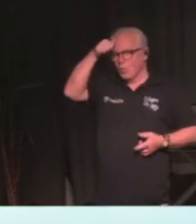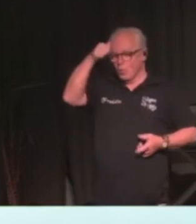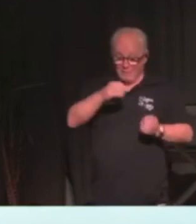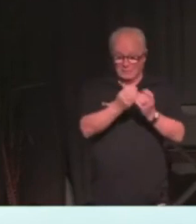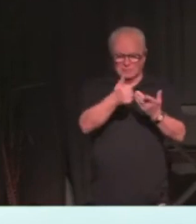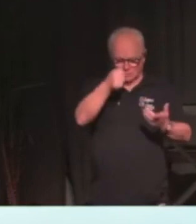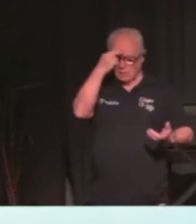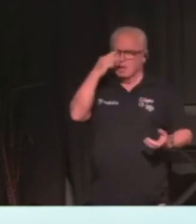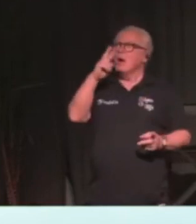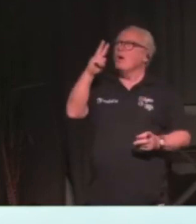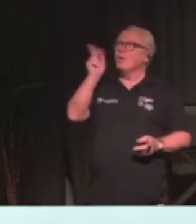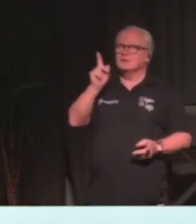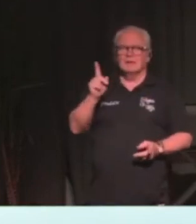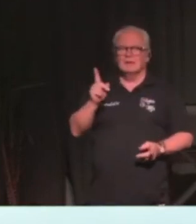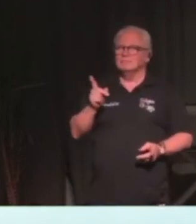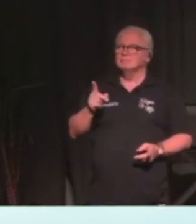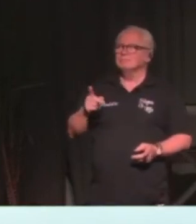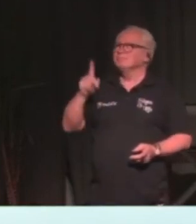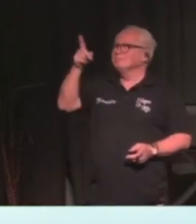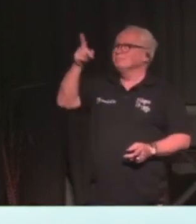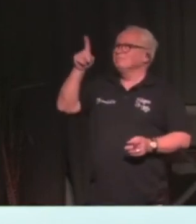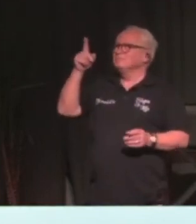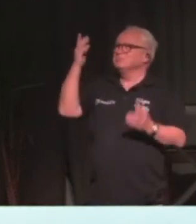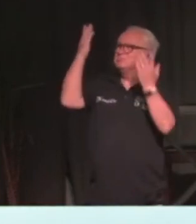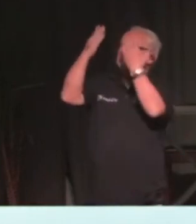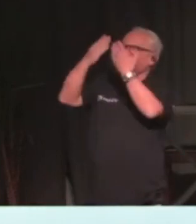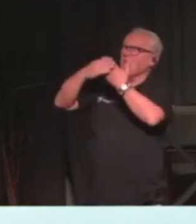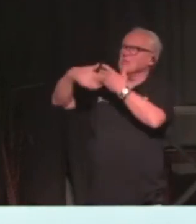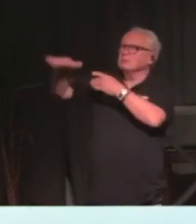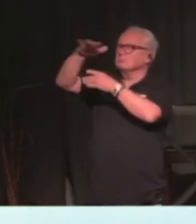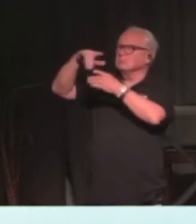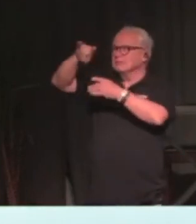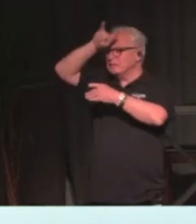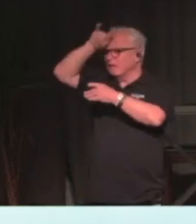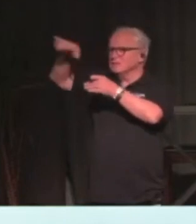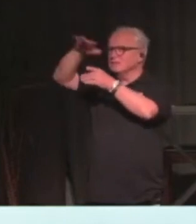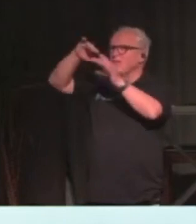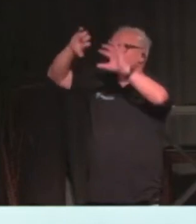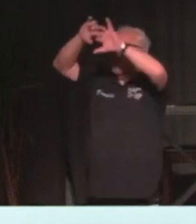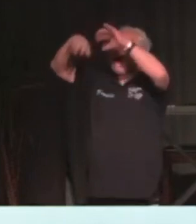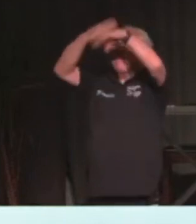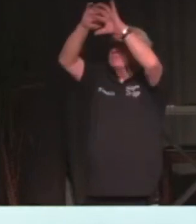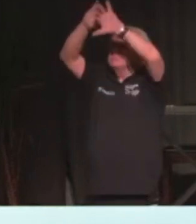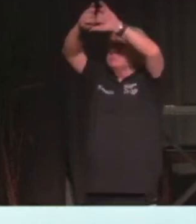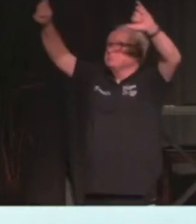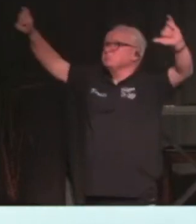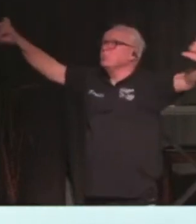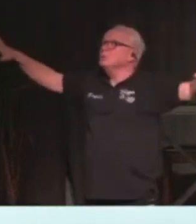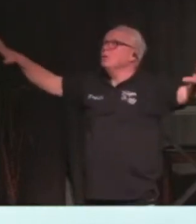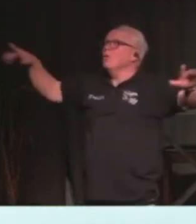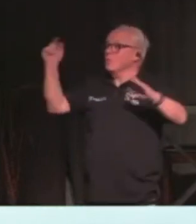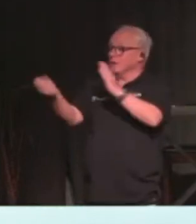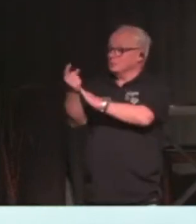a tearing through of Satan's domain, a tearing of the heavens. And the Holy Spirit came down through that